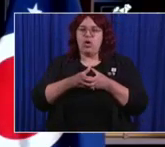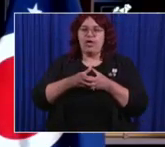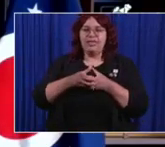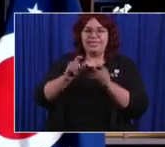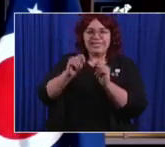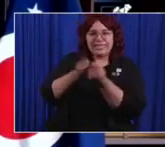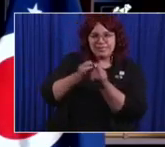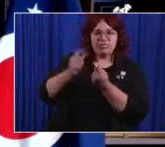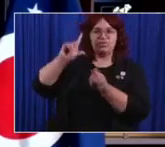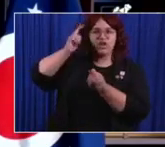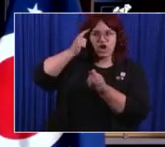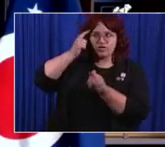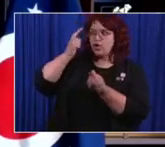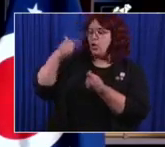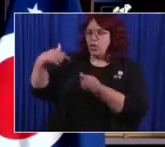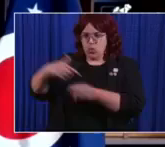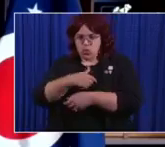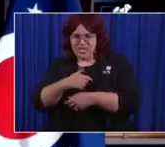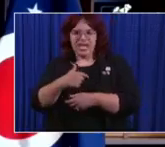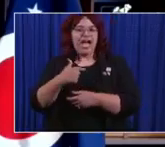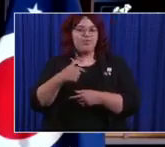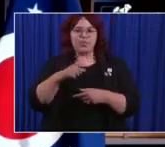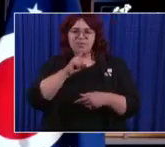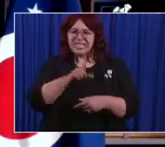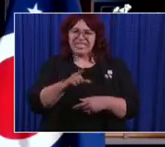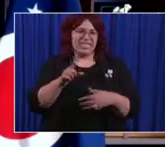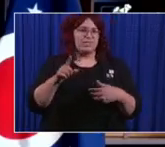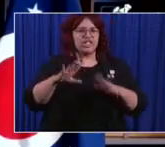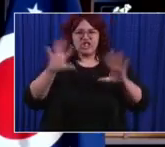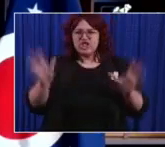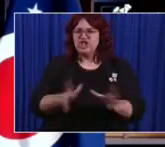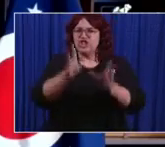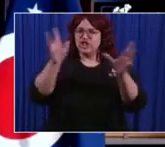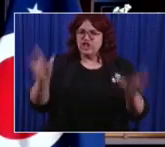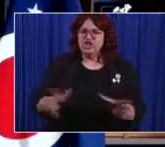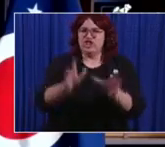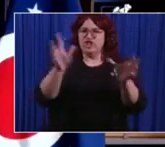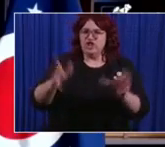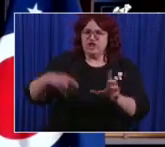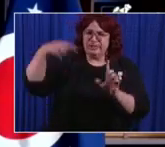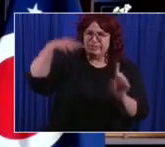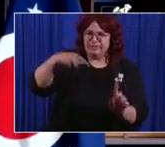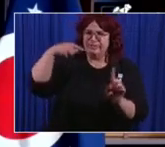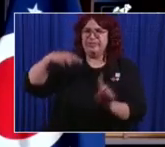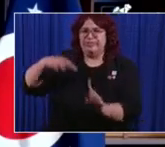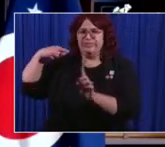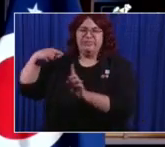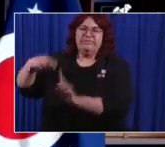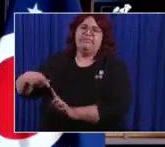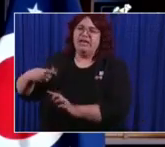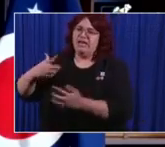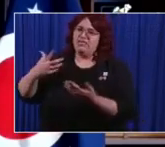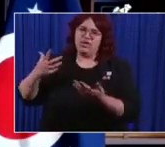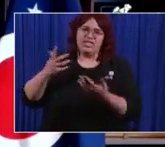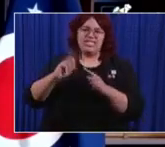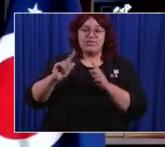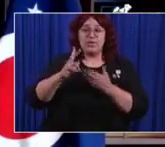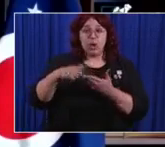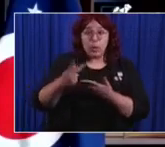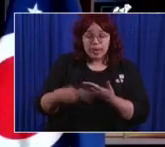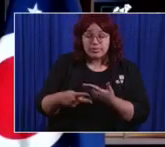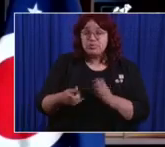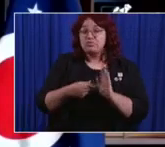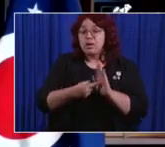a priority. From the programs that we created called, Tech Cred and the IMAP program, those are available